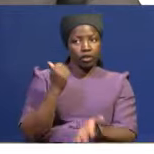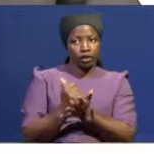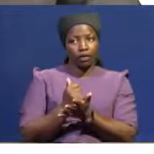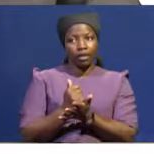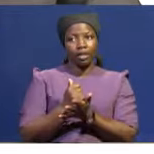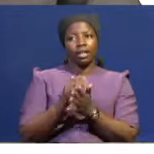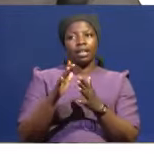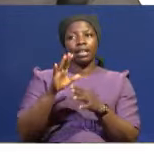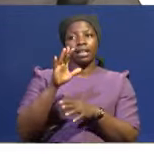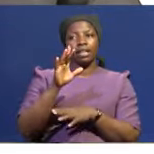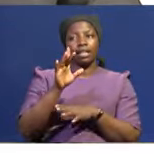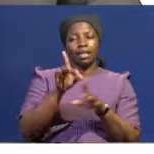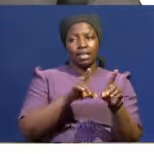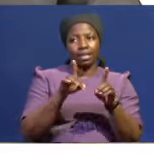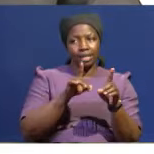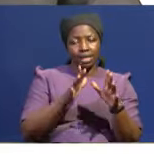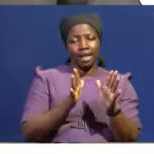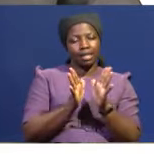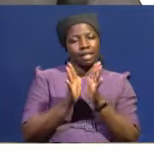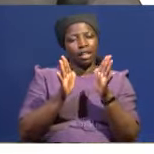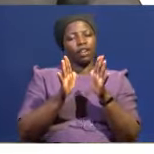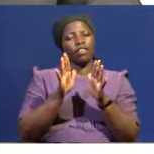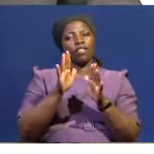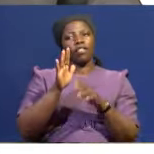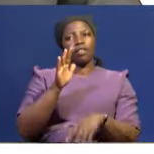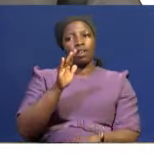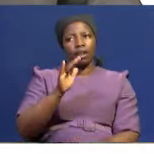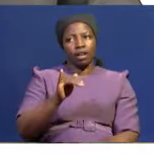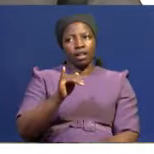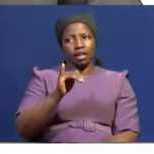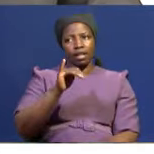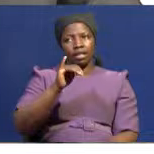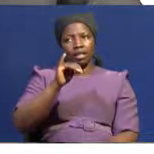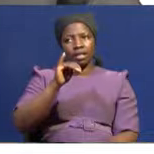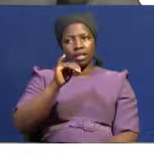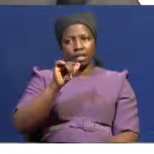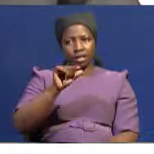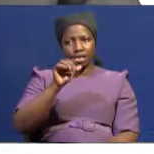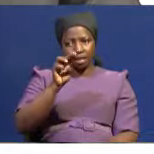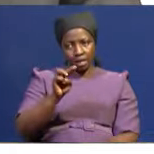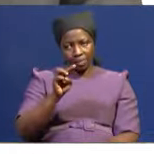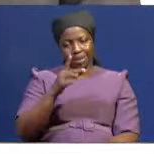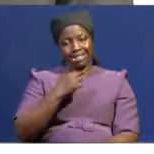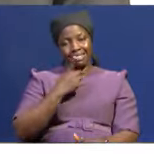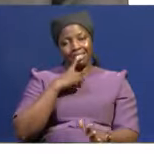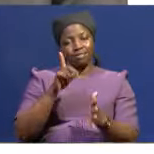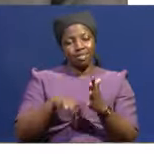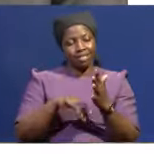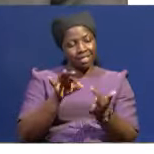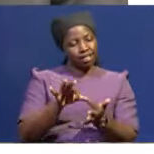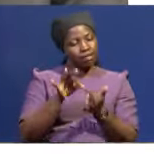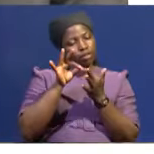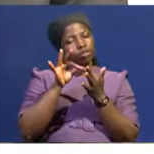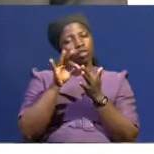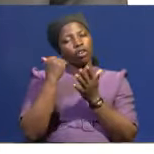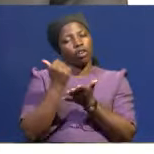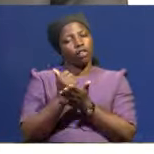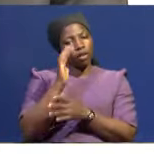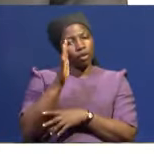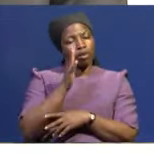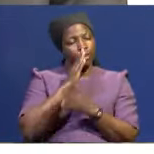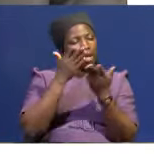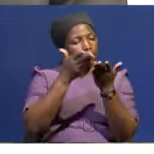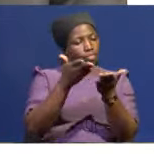Director General of International Justice Mission, Aggrey, Juma, said that the special offices to be domiciled in some police stations